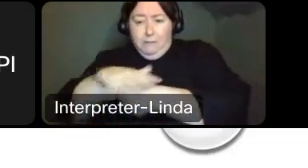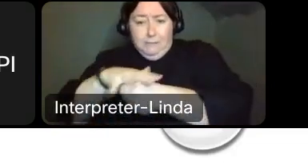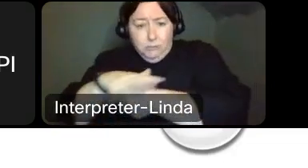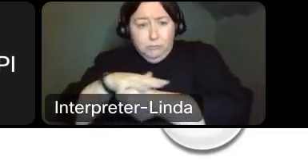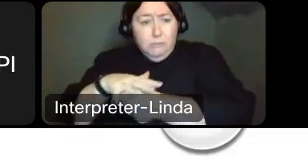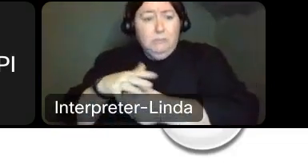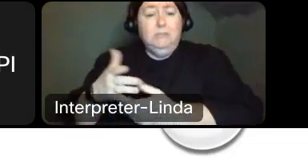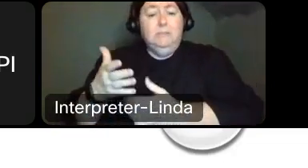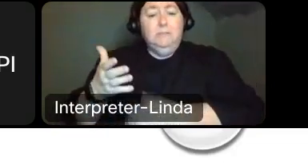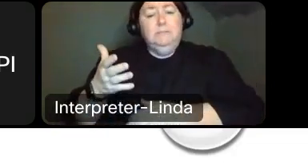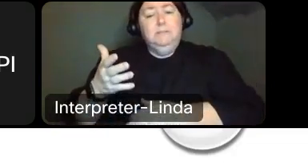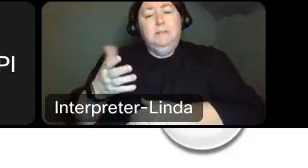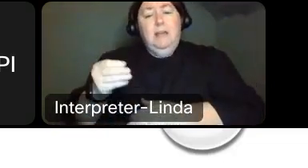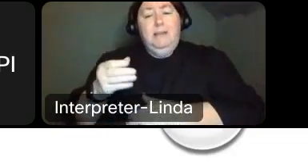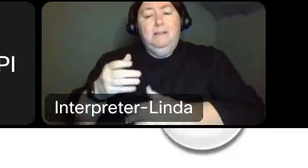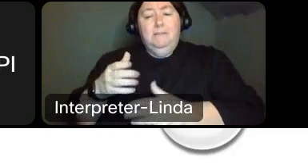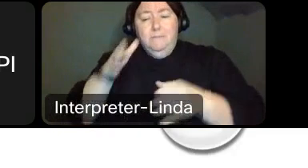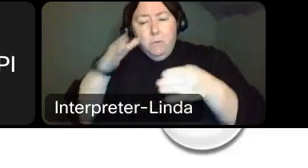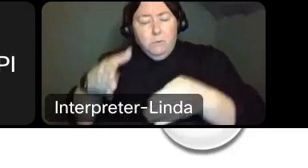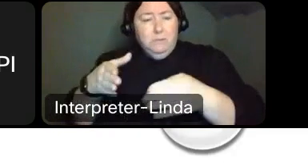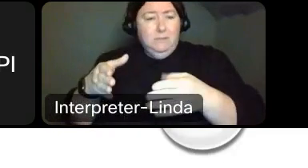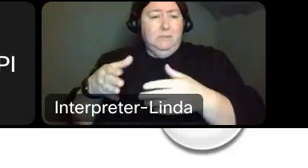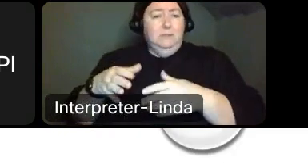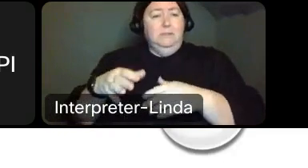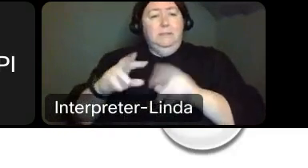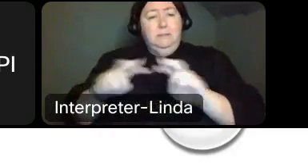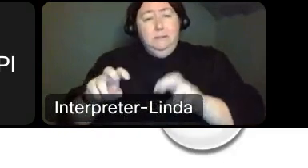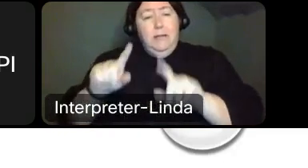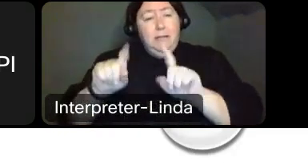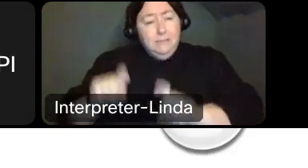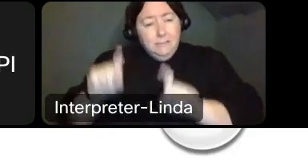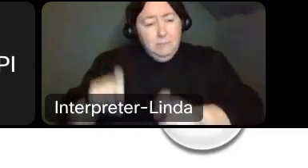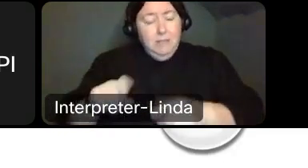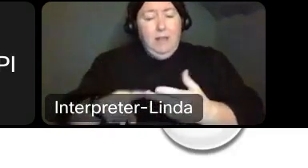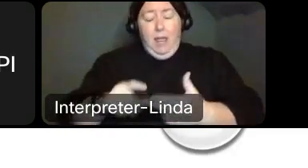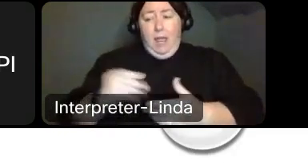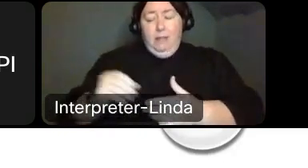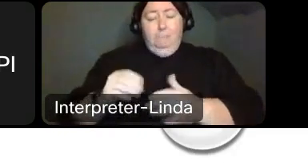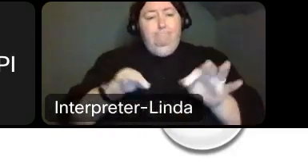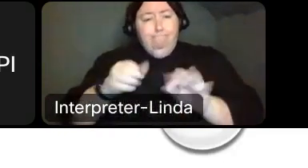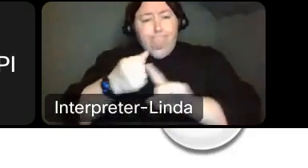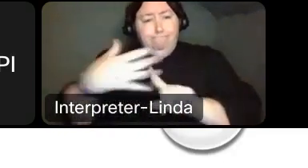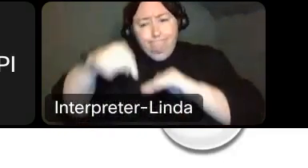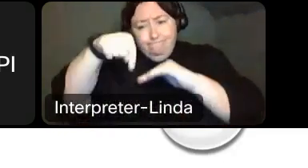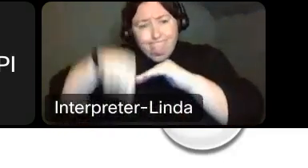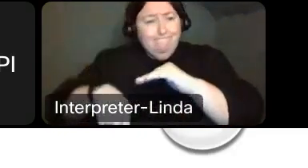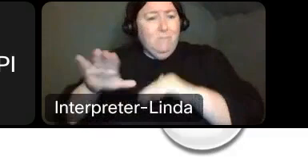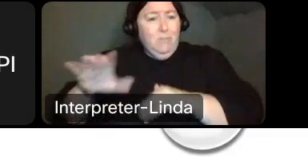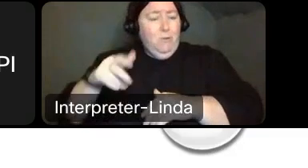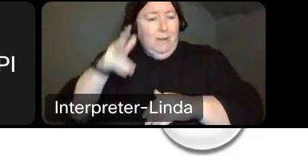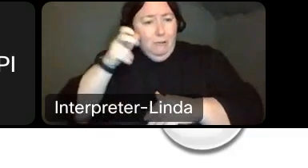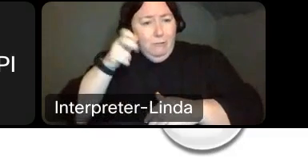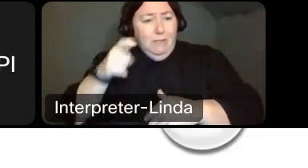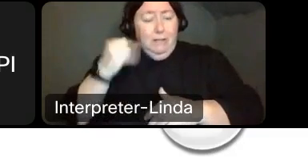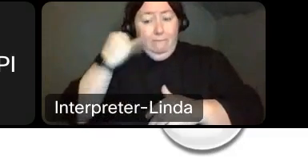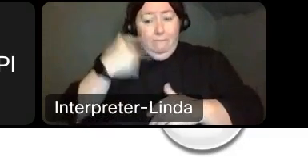and centered around assessment as well as characteristics of their hearing. If there's been challenges or concerns, we